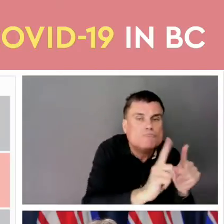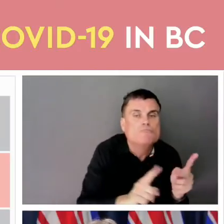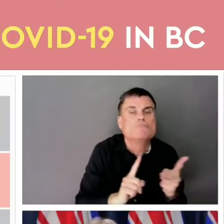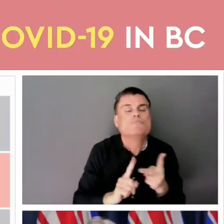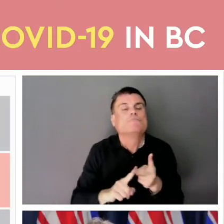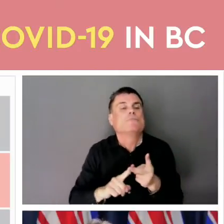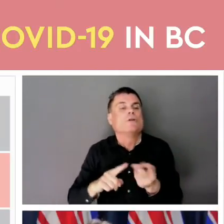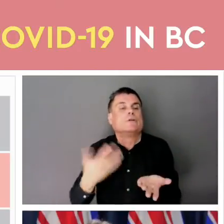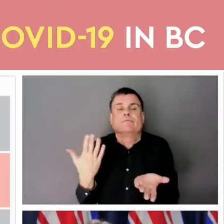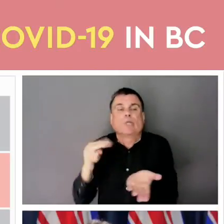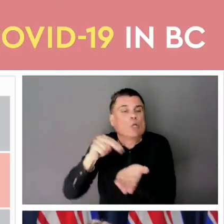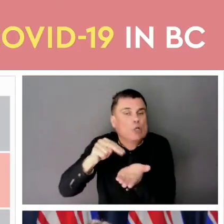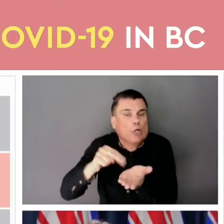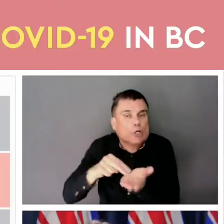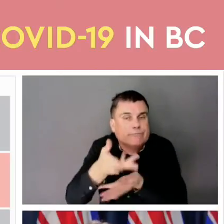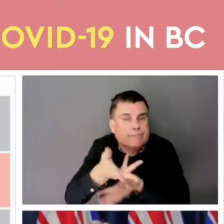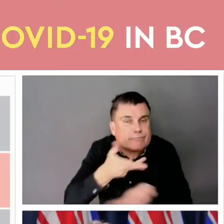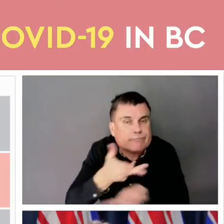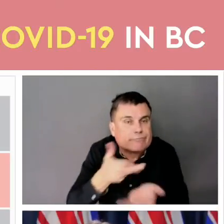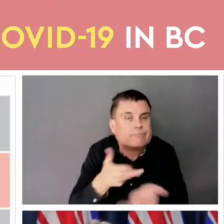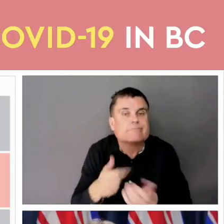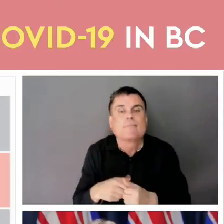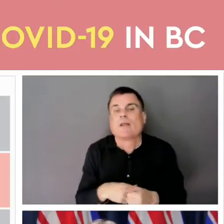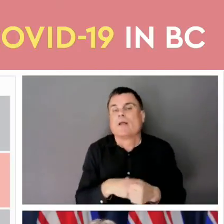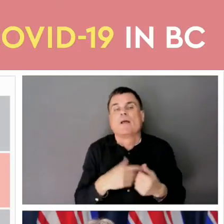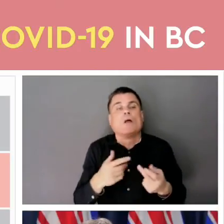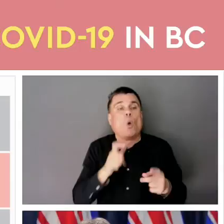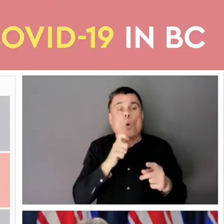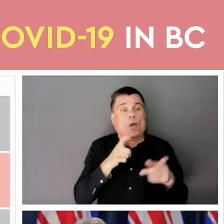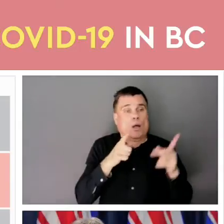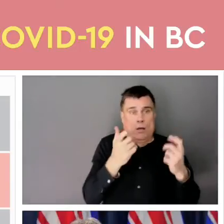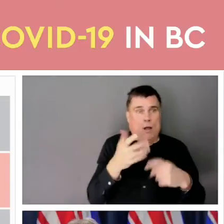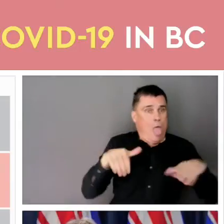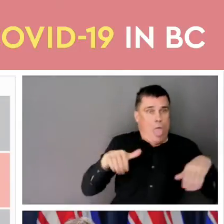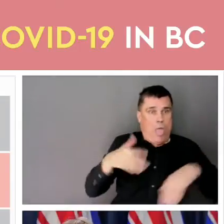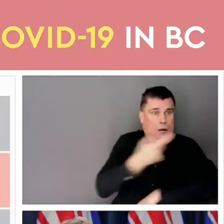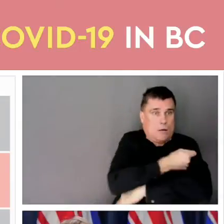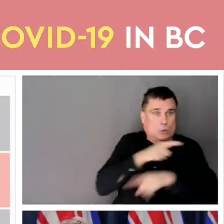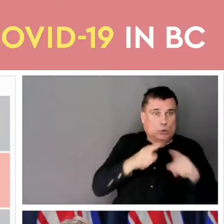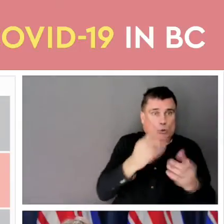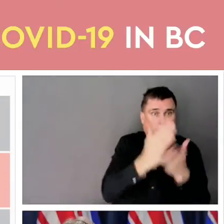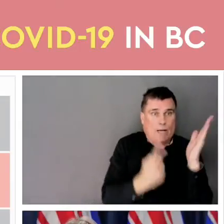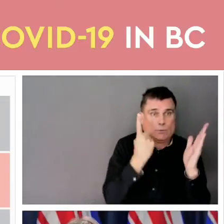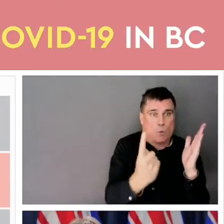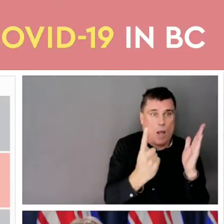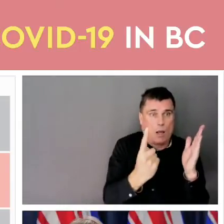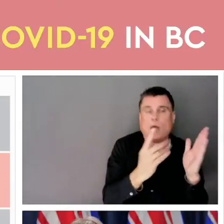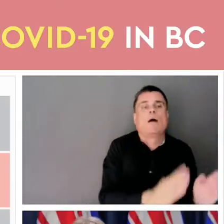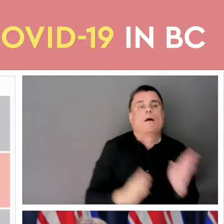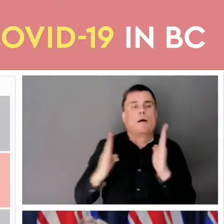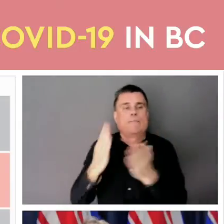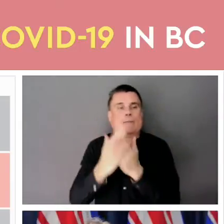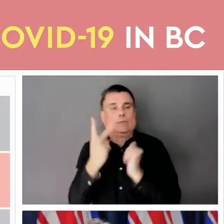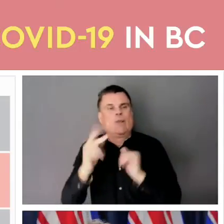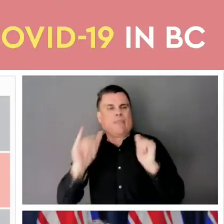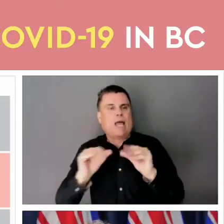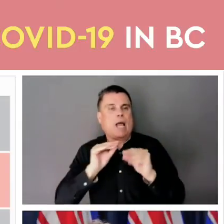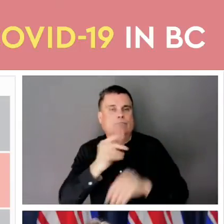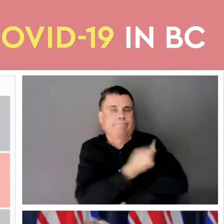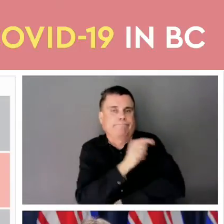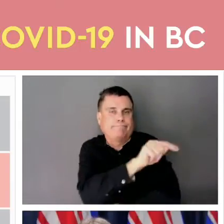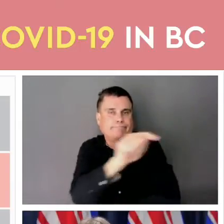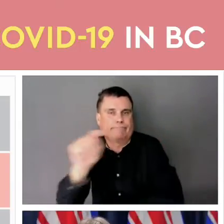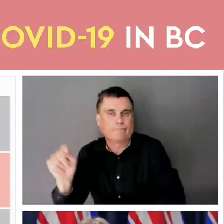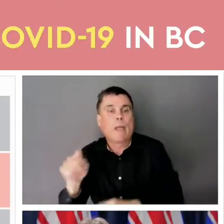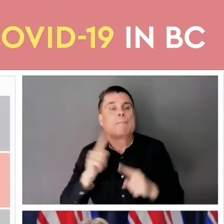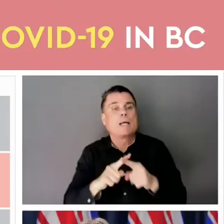not yet been immunized in phase one. There are vulnerable populations living in congregate settings, living